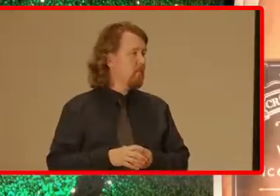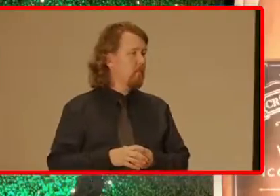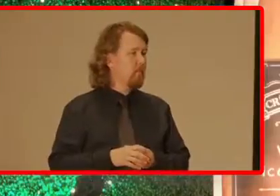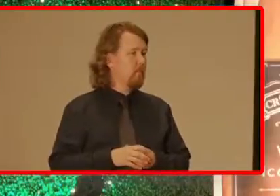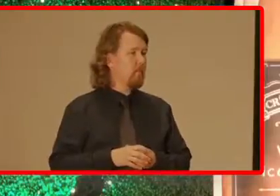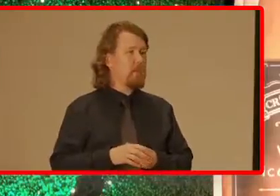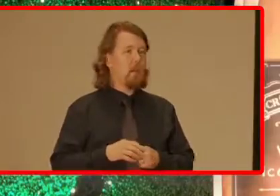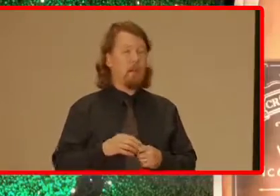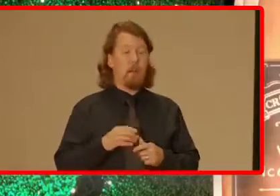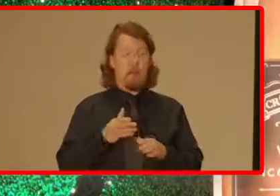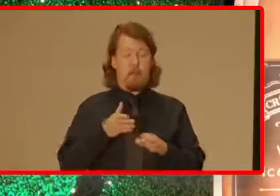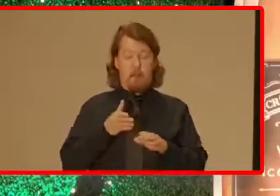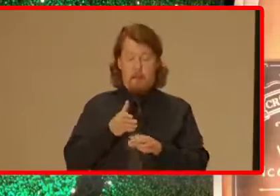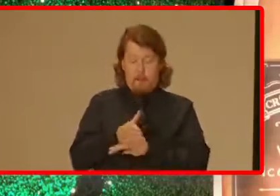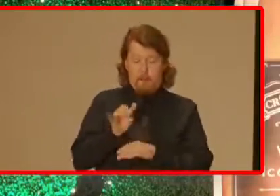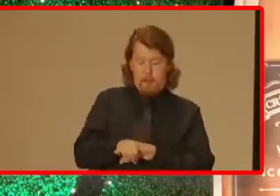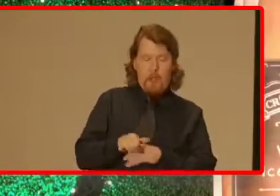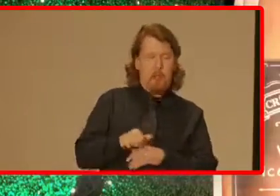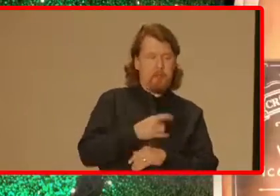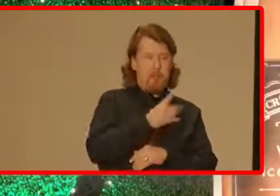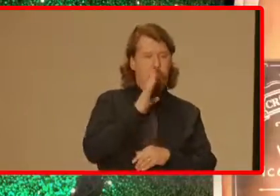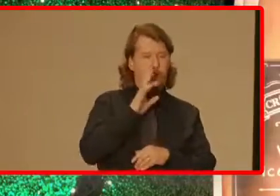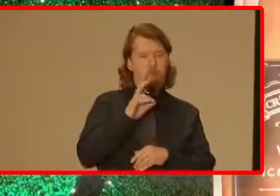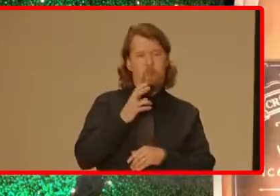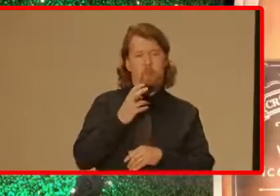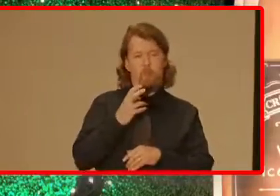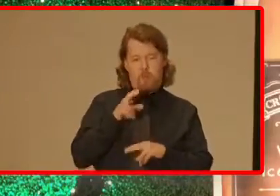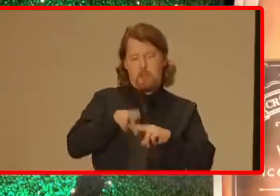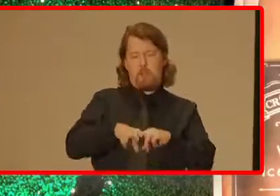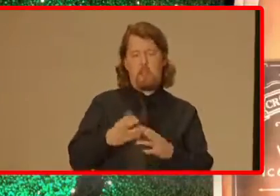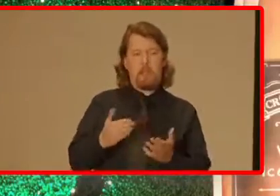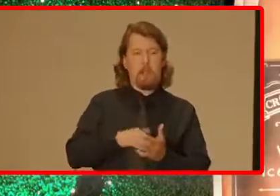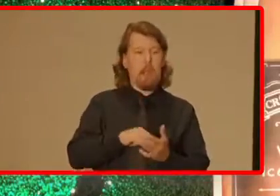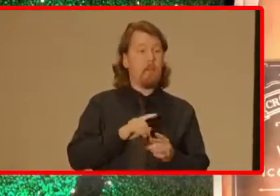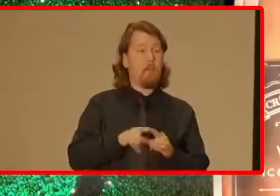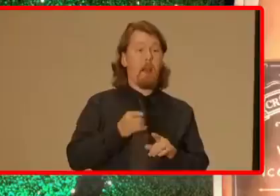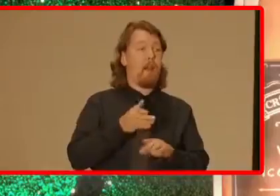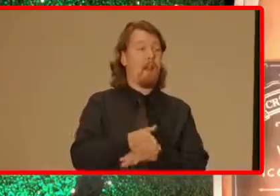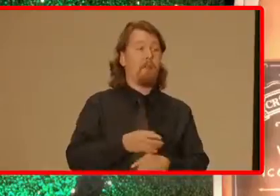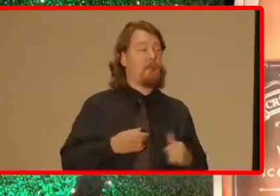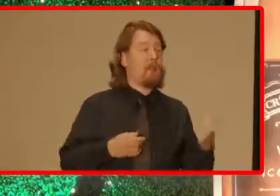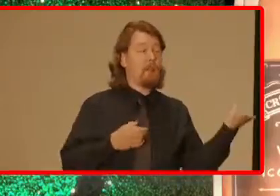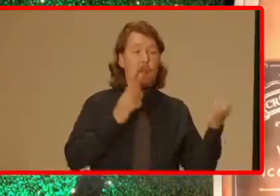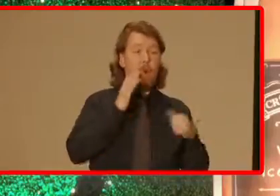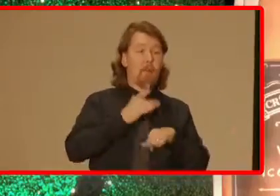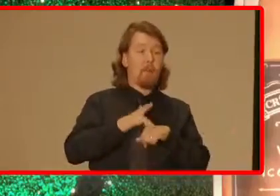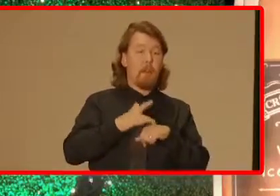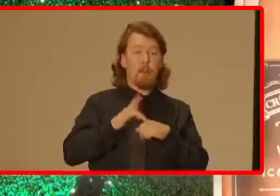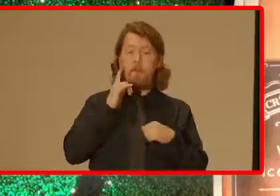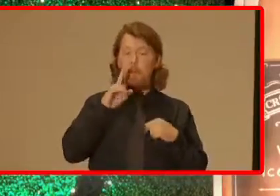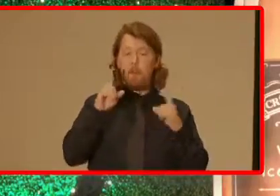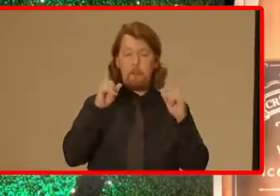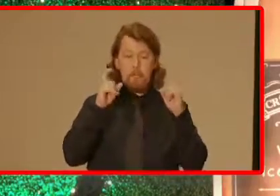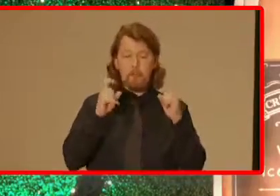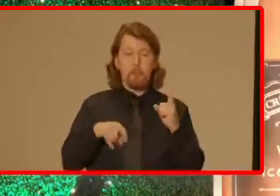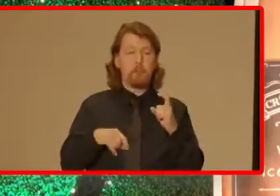And then afterwards, they're going to sit back down, but when they're all through, they're going to be available for any photo taking,